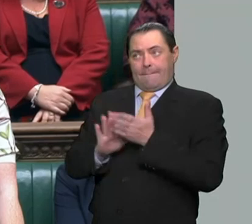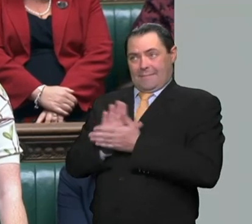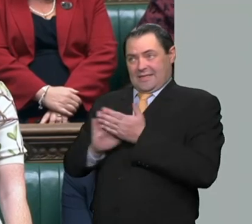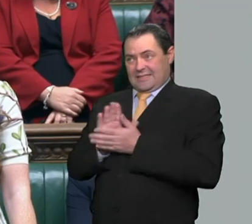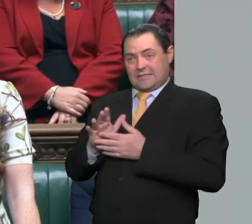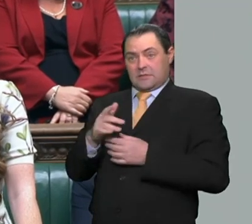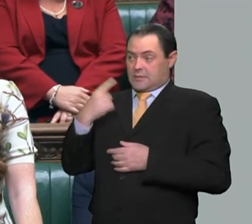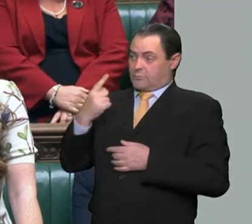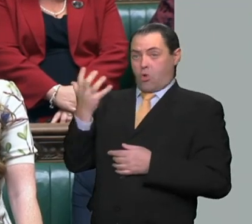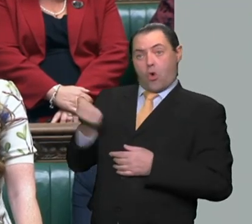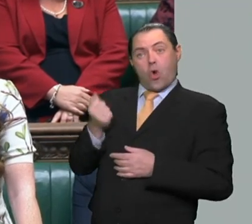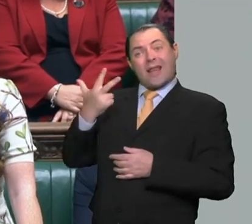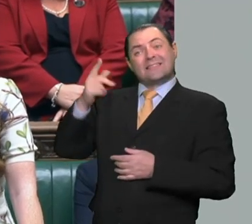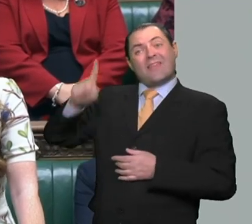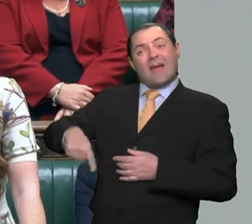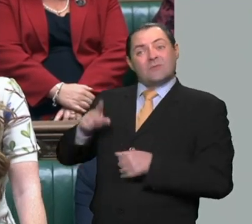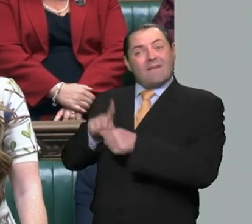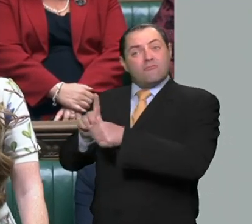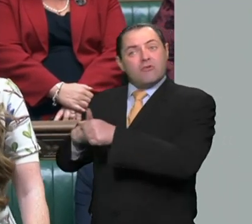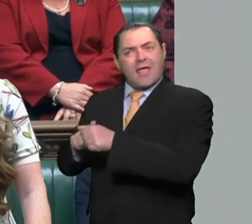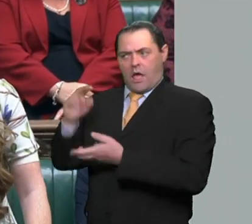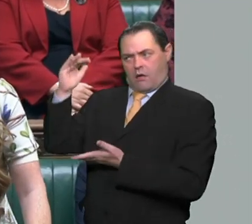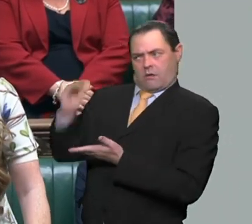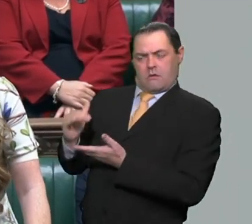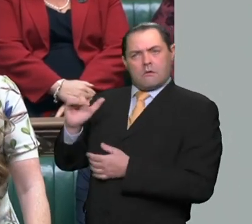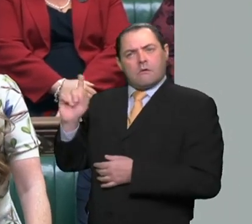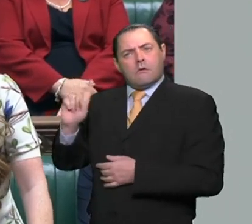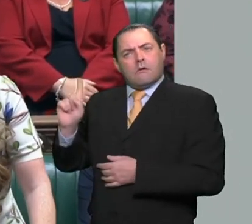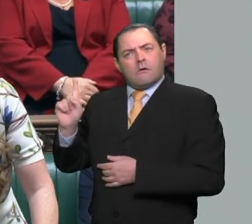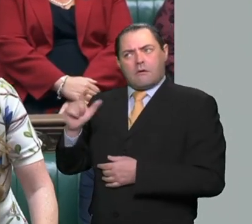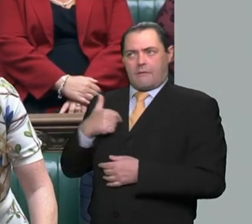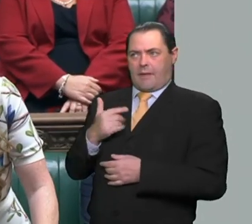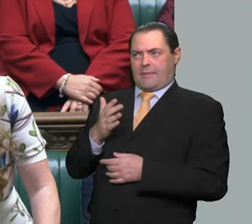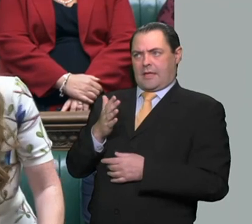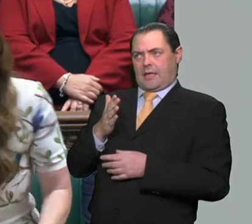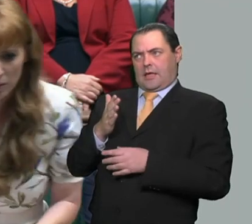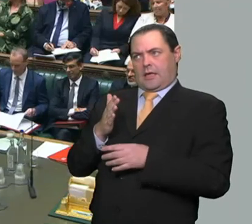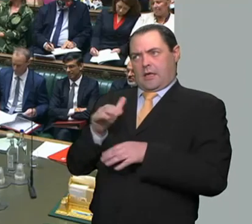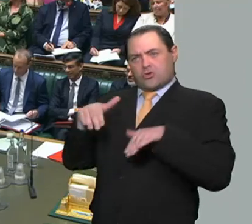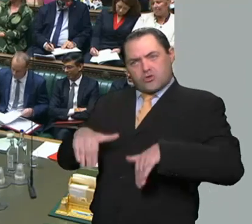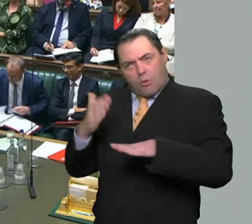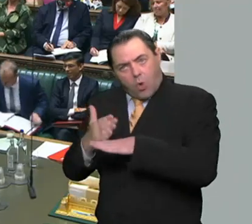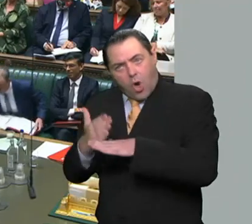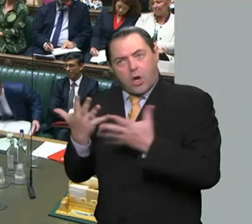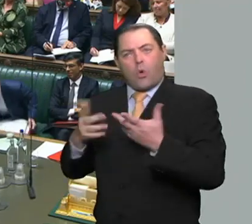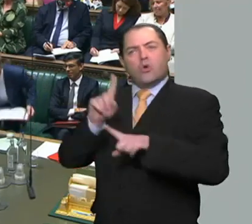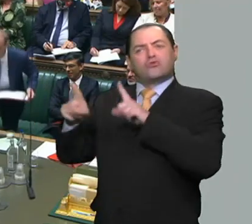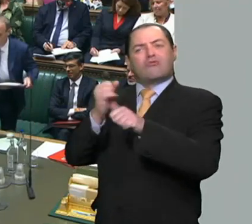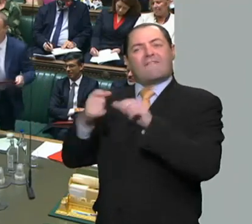on £18,000 a year, say a shop worker or a travel agent?